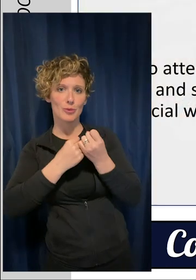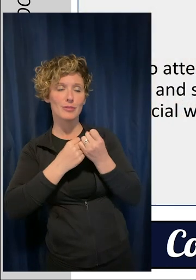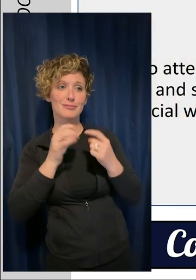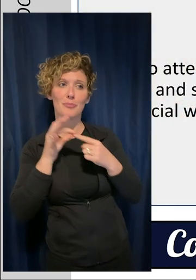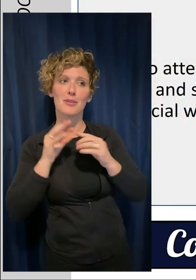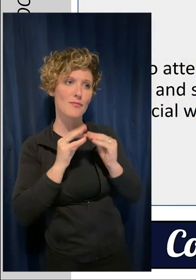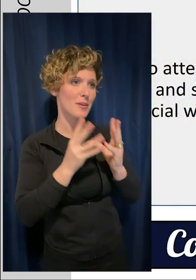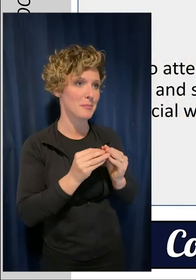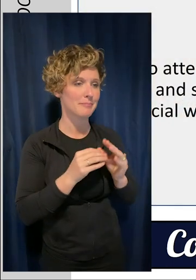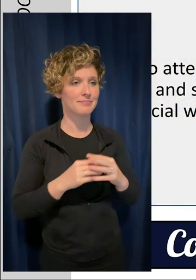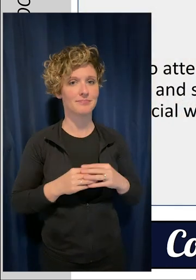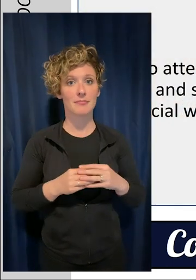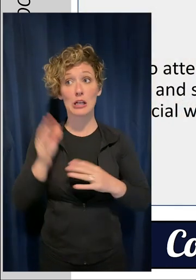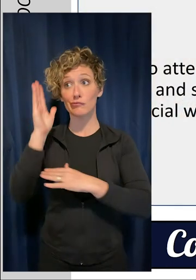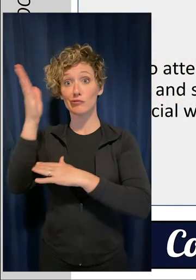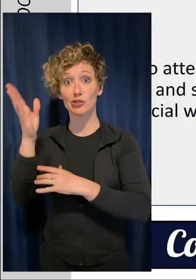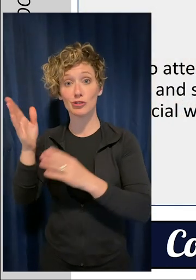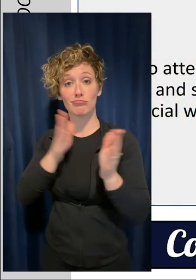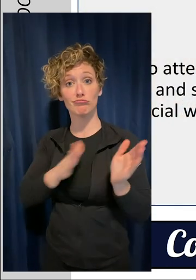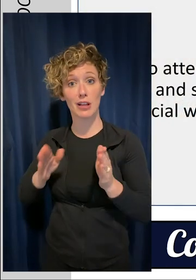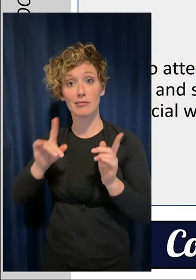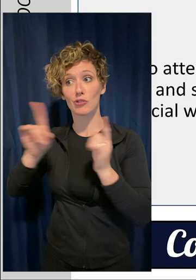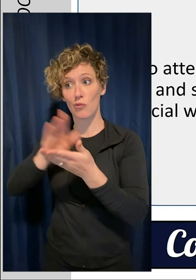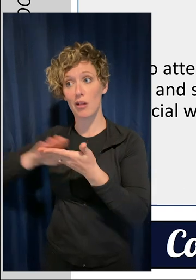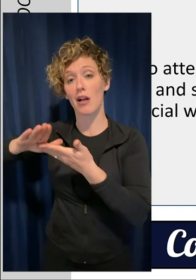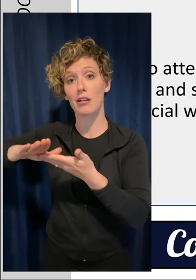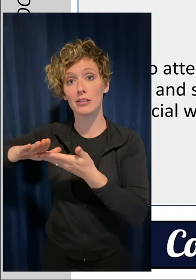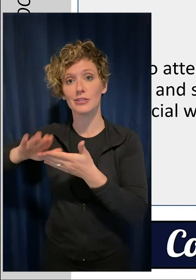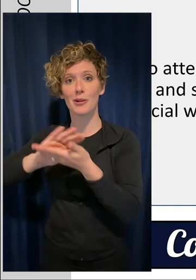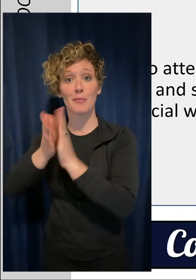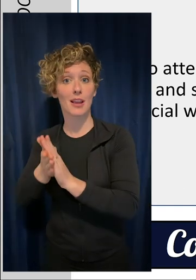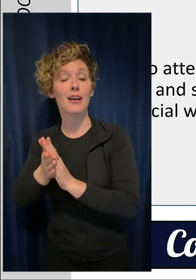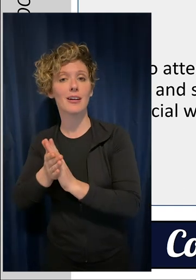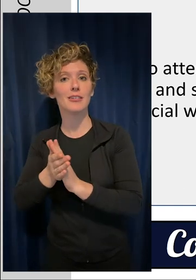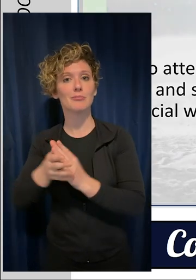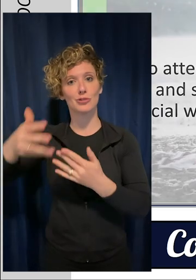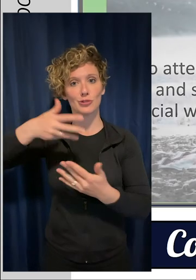the future, she plans to attend college and study to become a social worker.